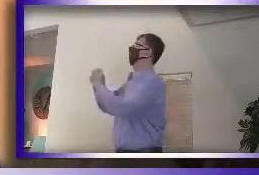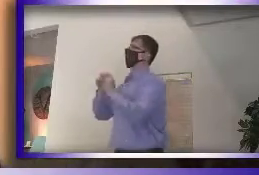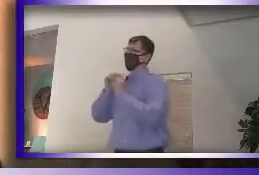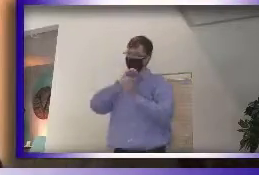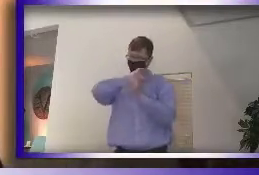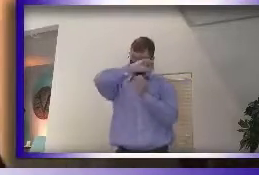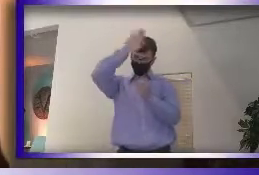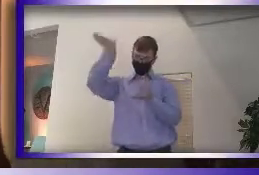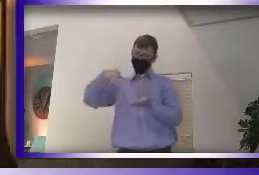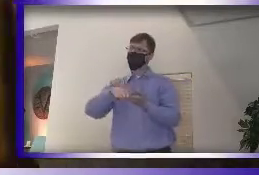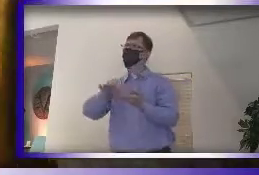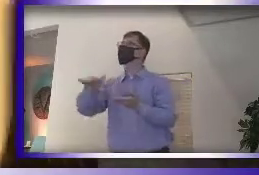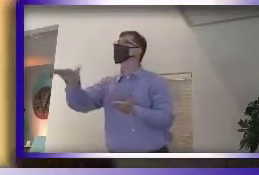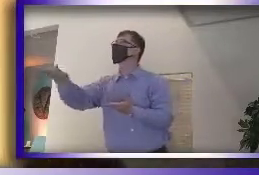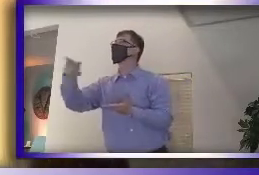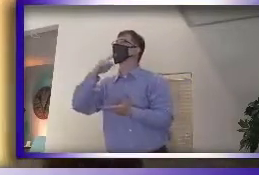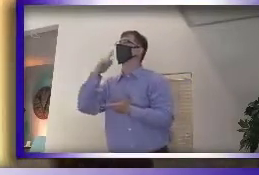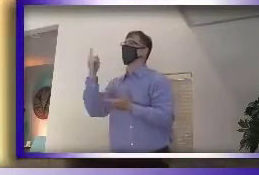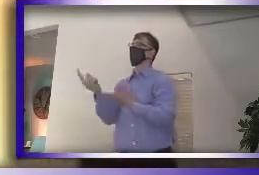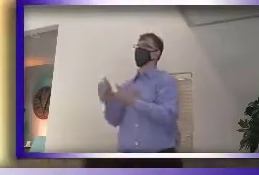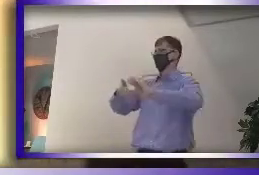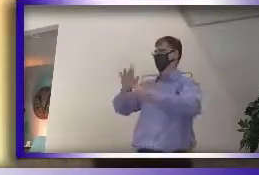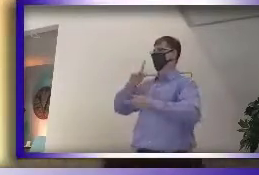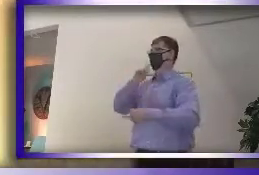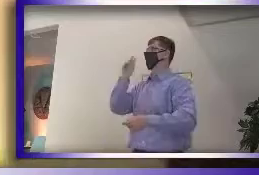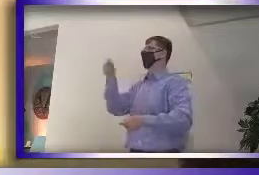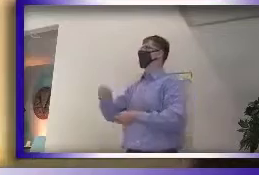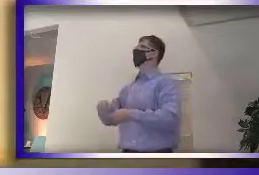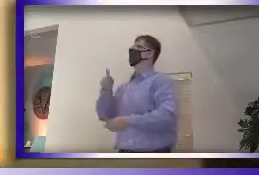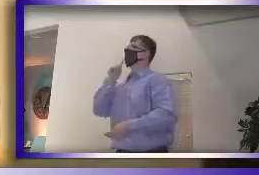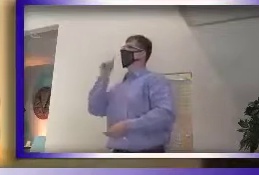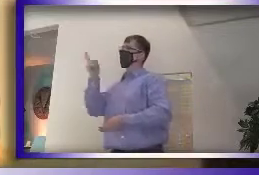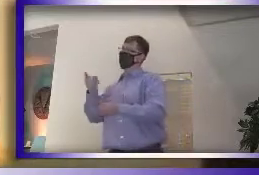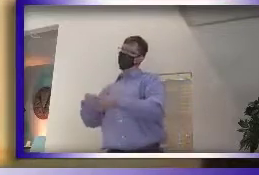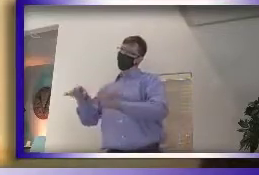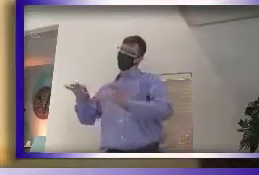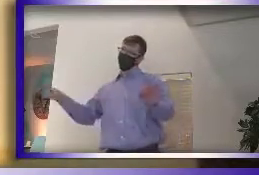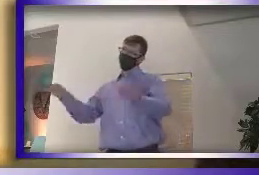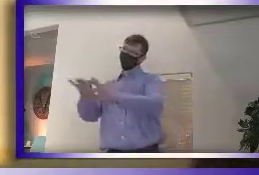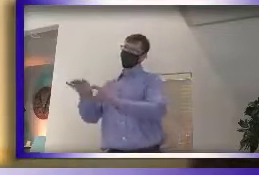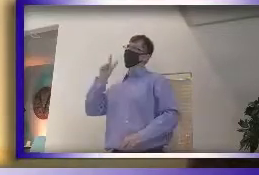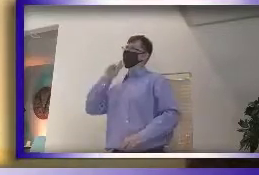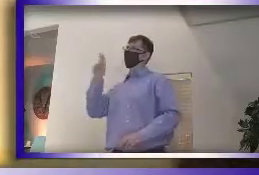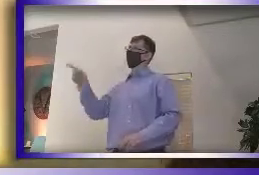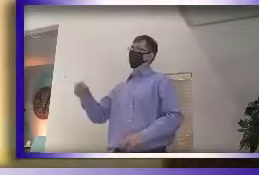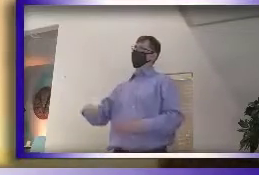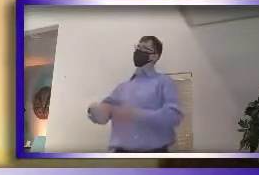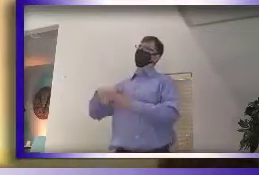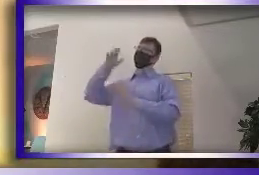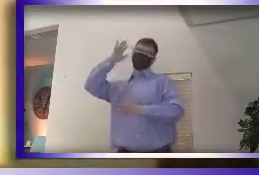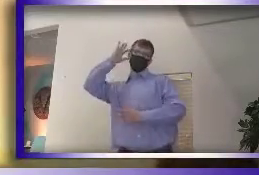I wanted to be somebody's favorite, and so I made sure that Auntie Helen had reason to speak to me in Spanish.